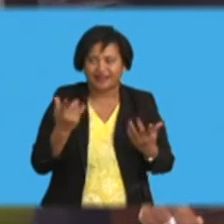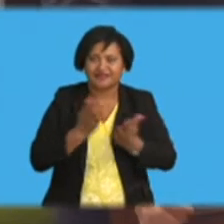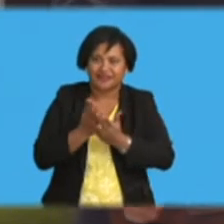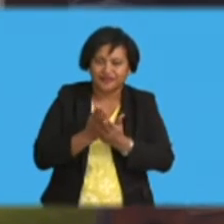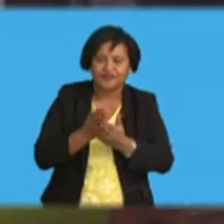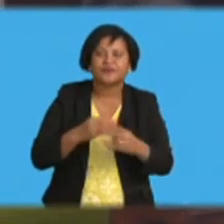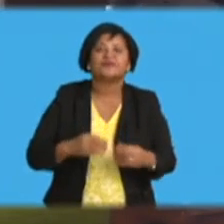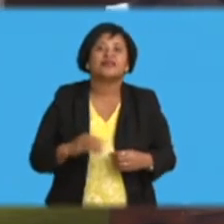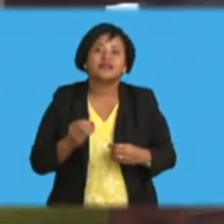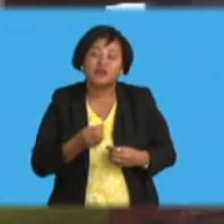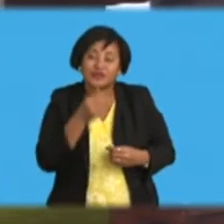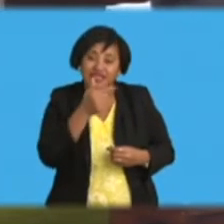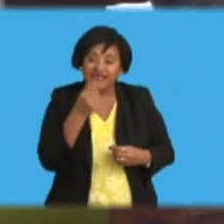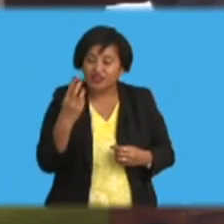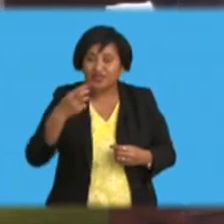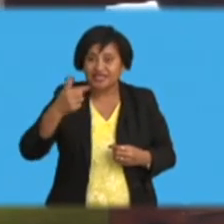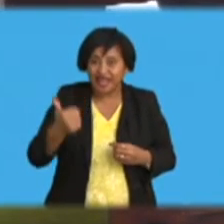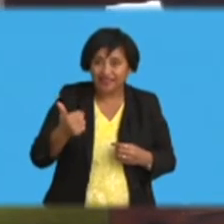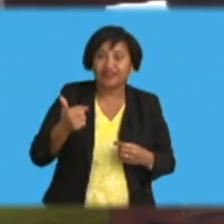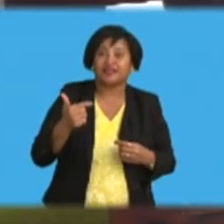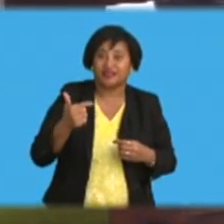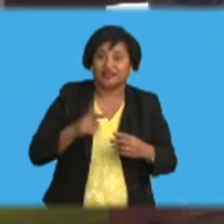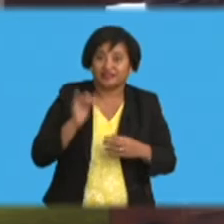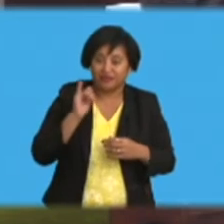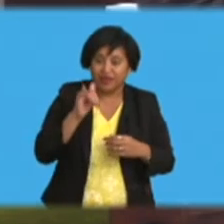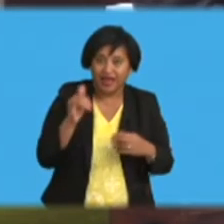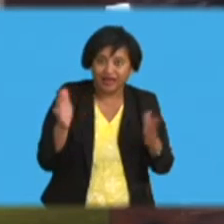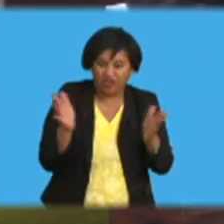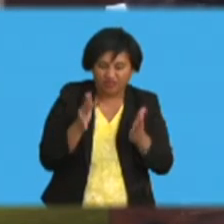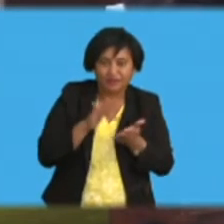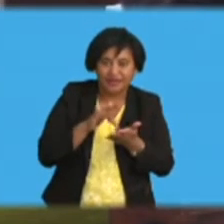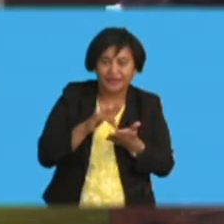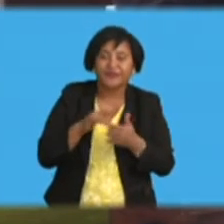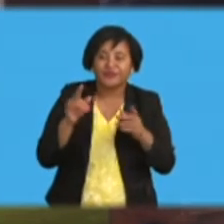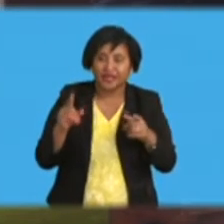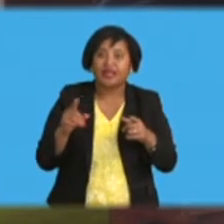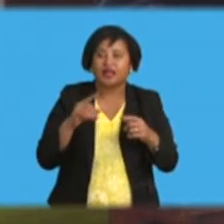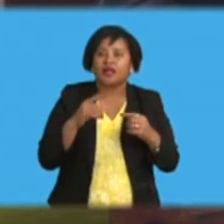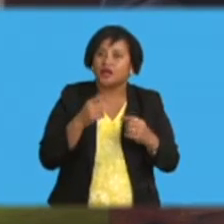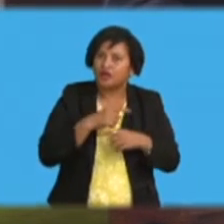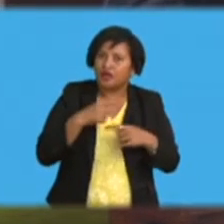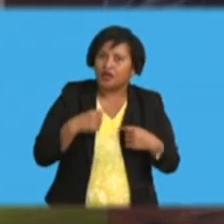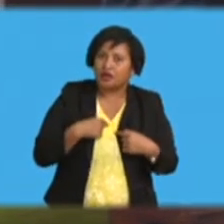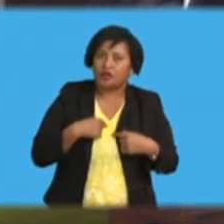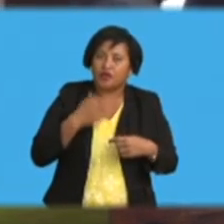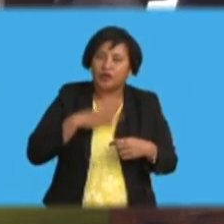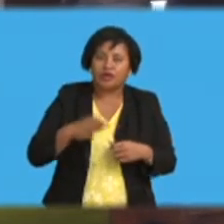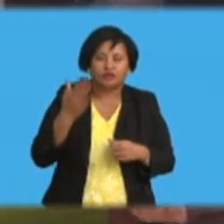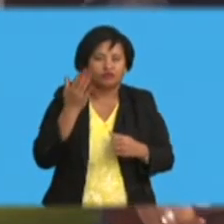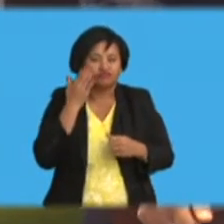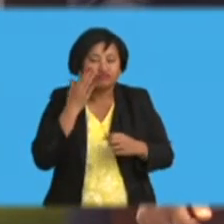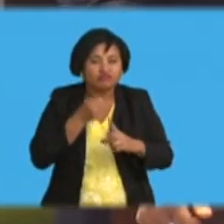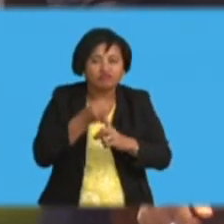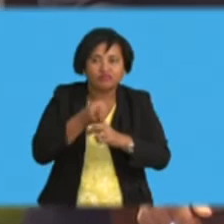process for the 737 MAX 8s, Fiji Airways management has embarked on a campaign to evaluate selecting a wide-body